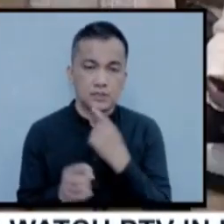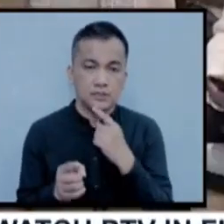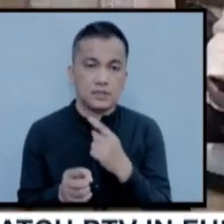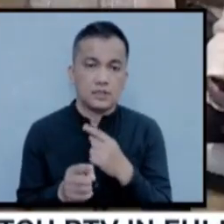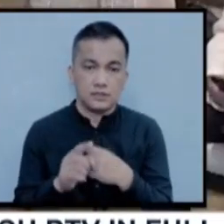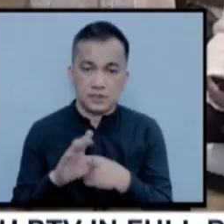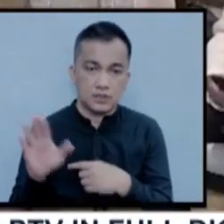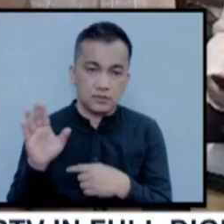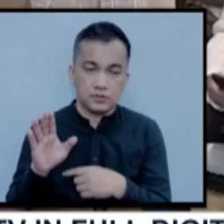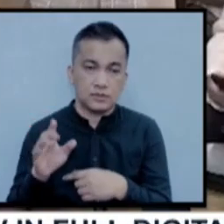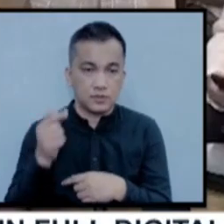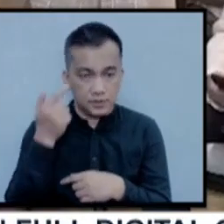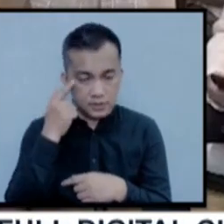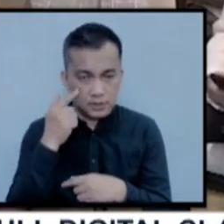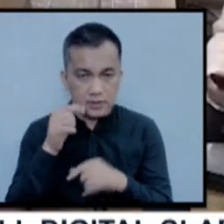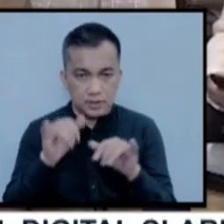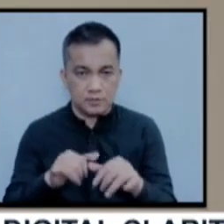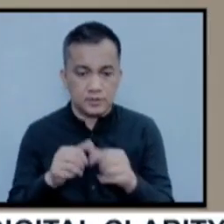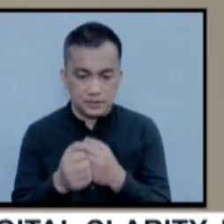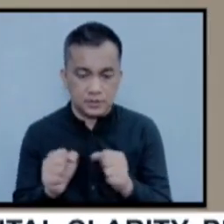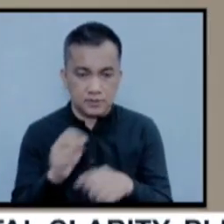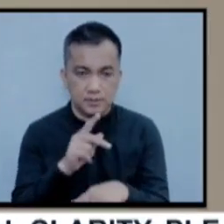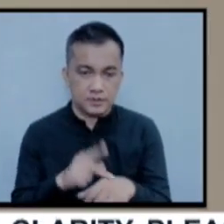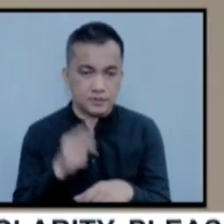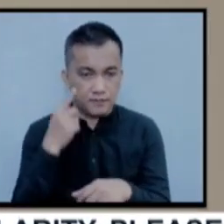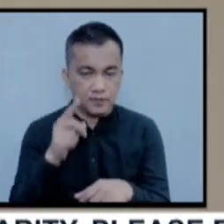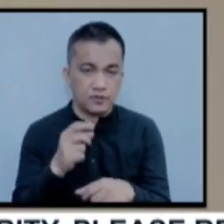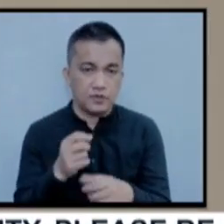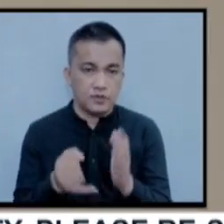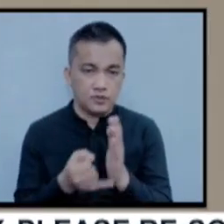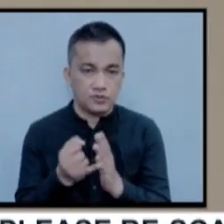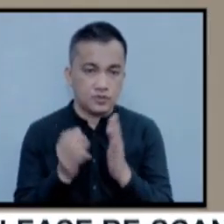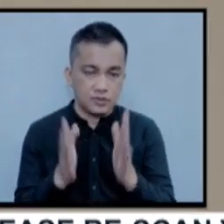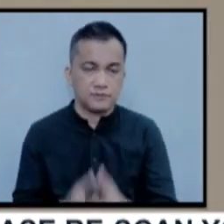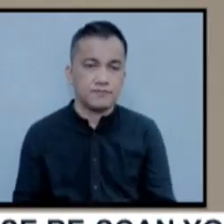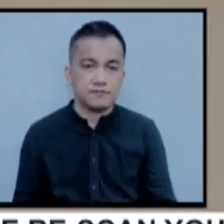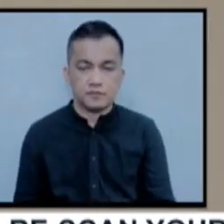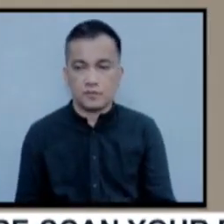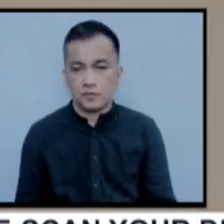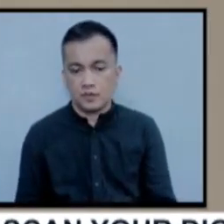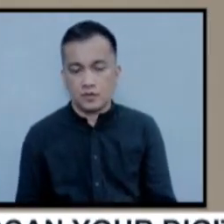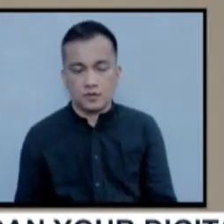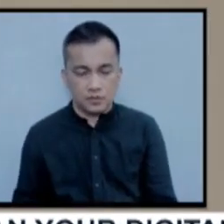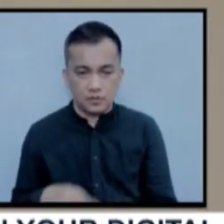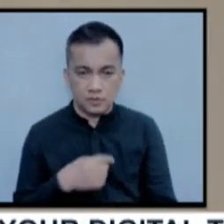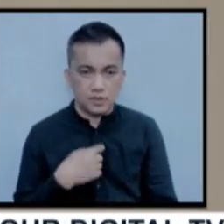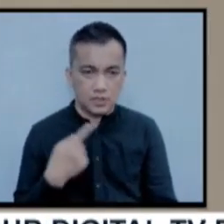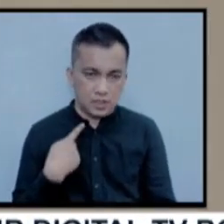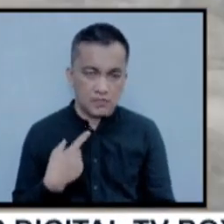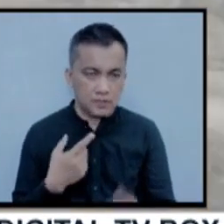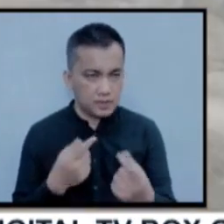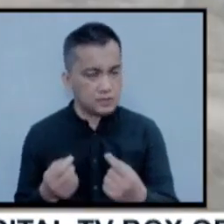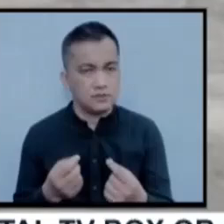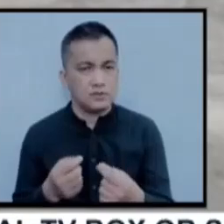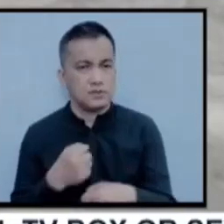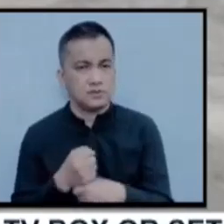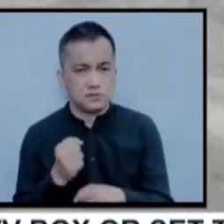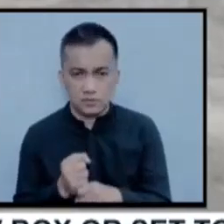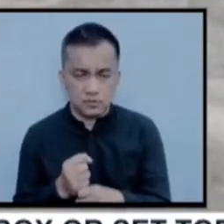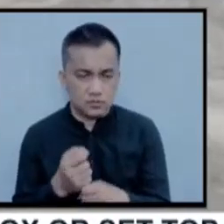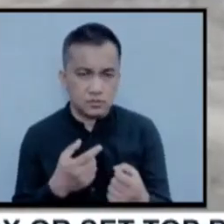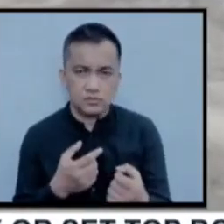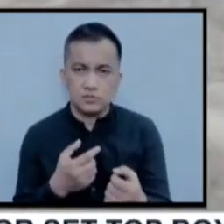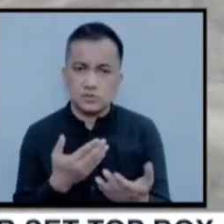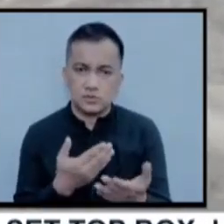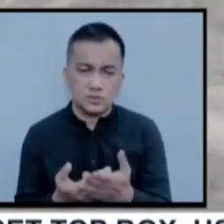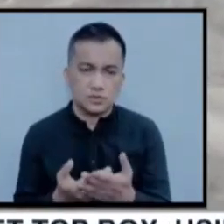Pilipinas para sa mga mamamahayag we have made strides in account holding accountable those who have committed violence on